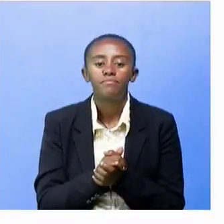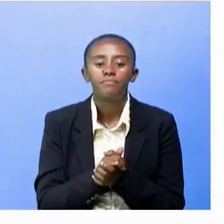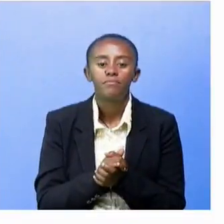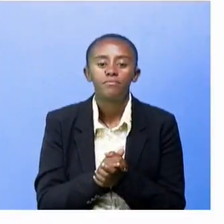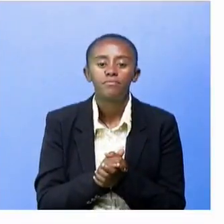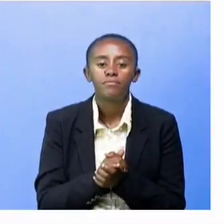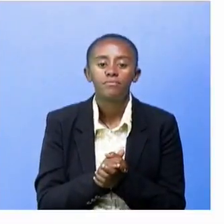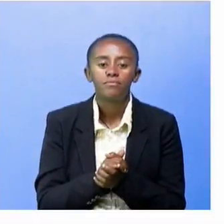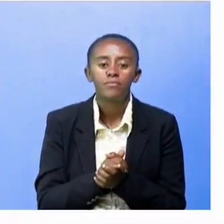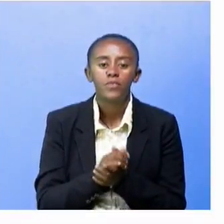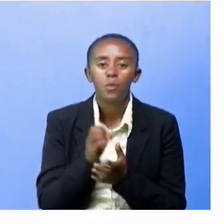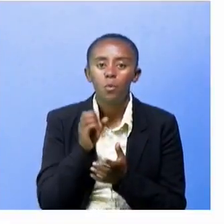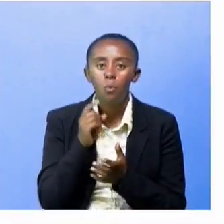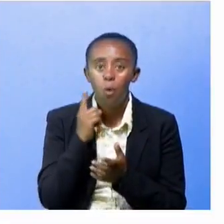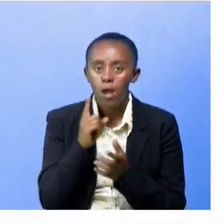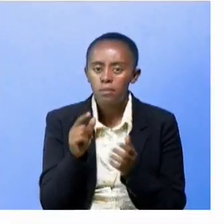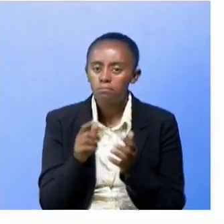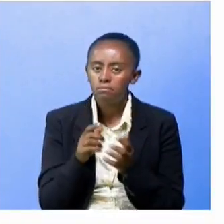one big